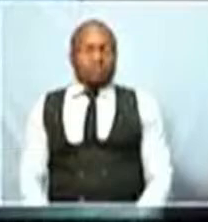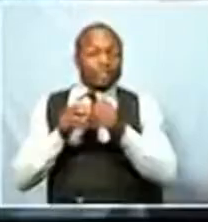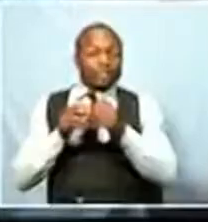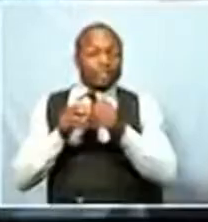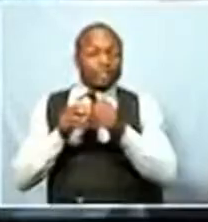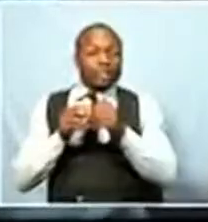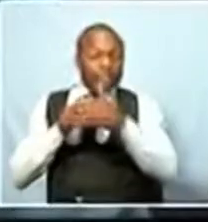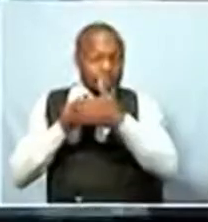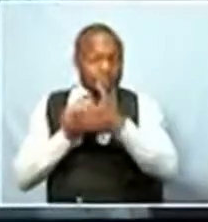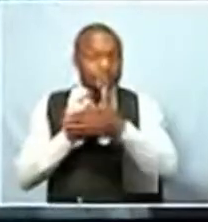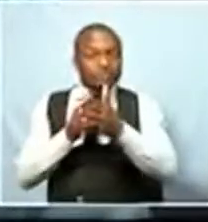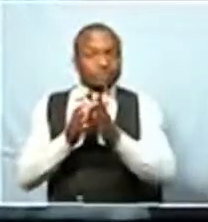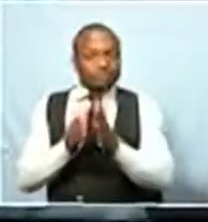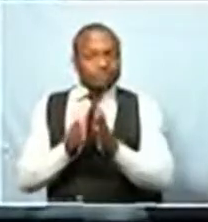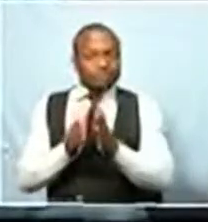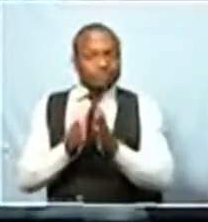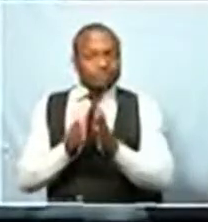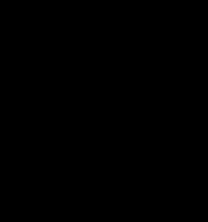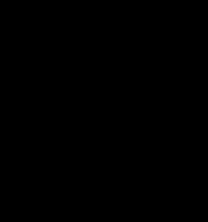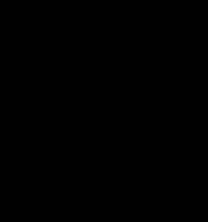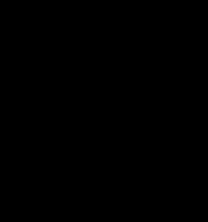leader of the House,